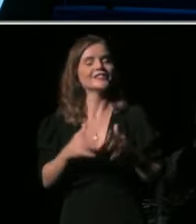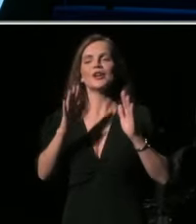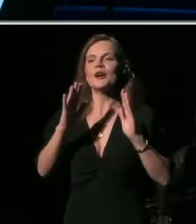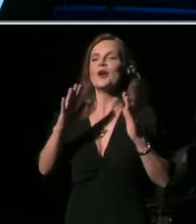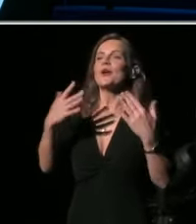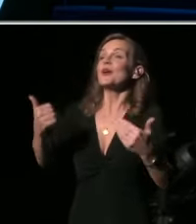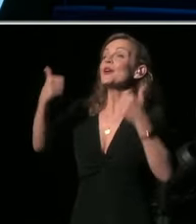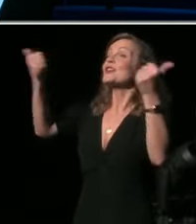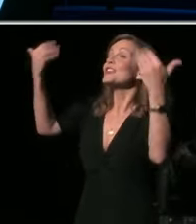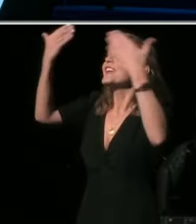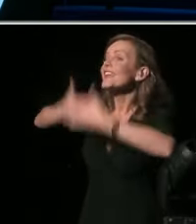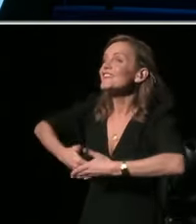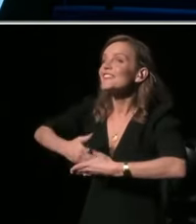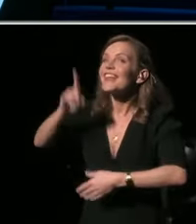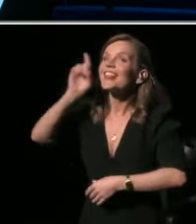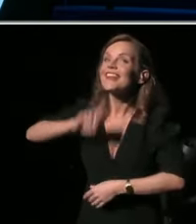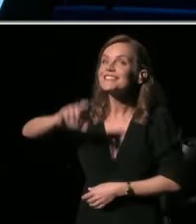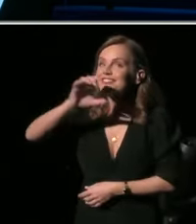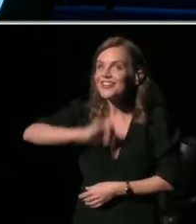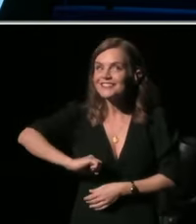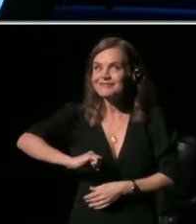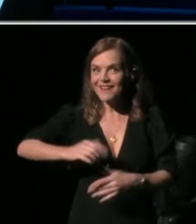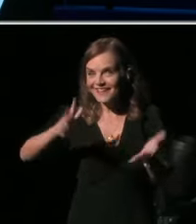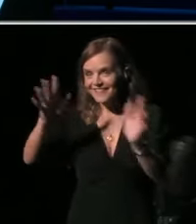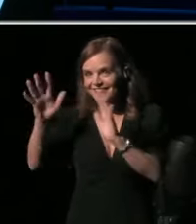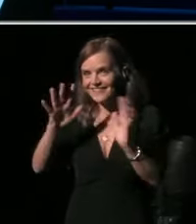Good evening, ladies and gentlemen.